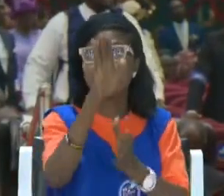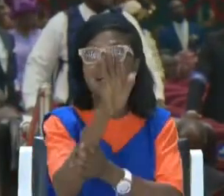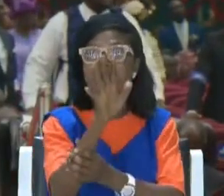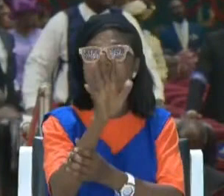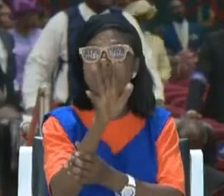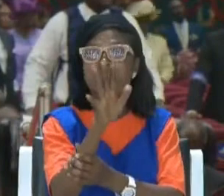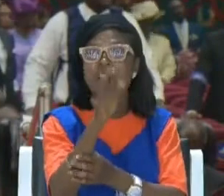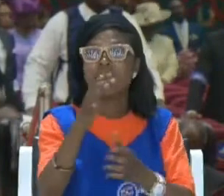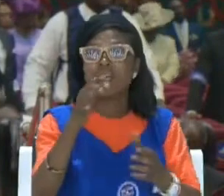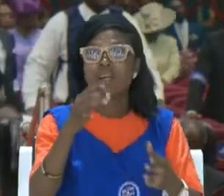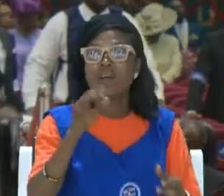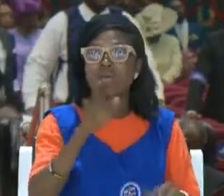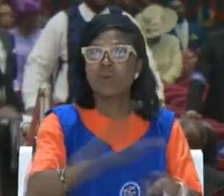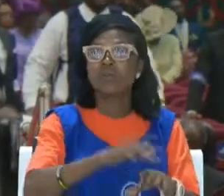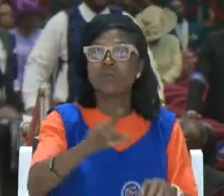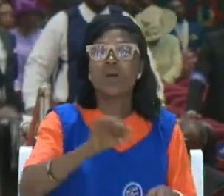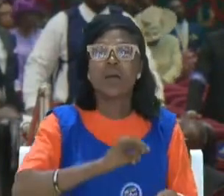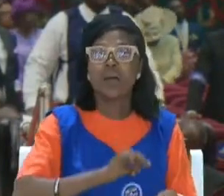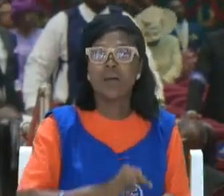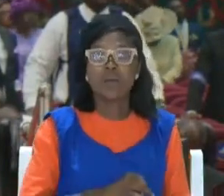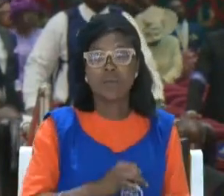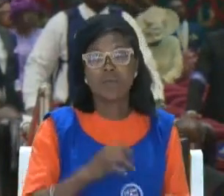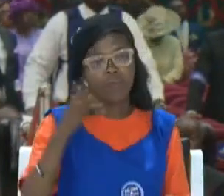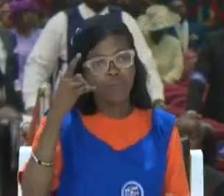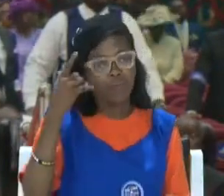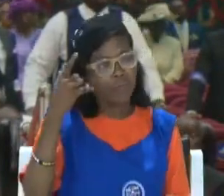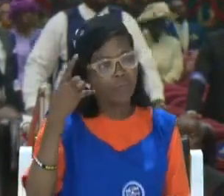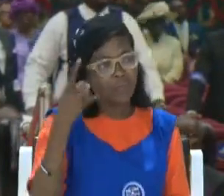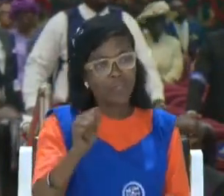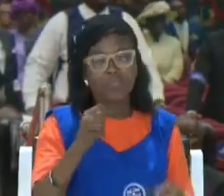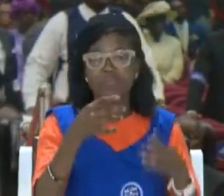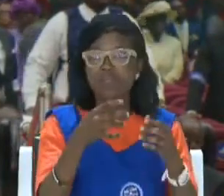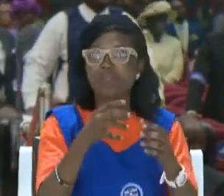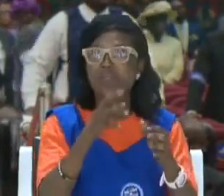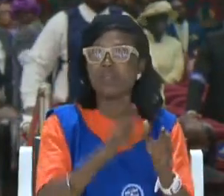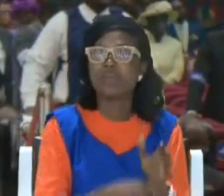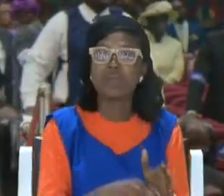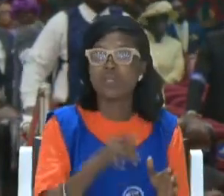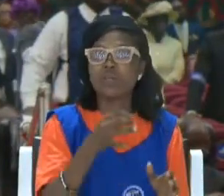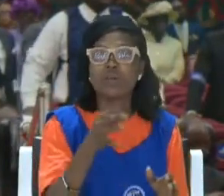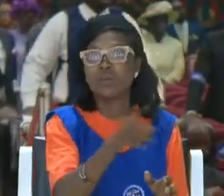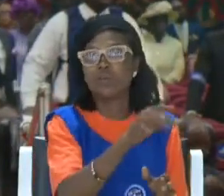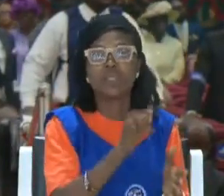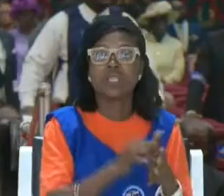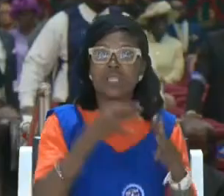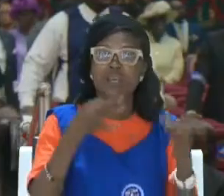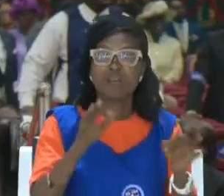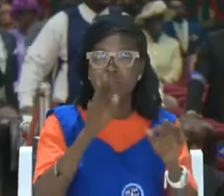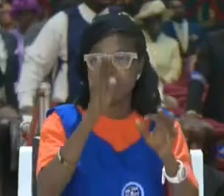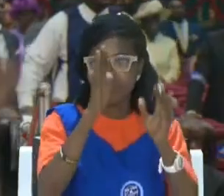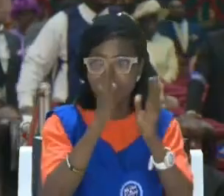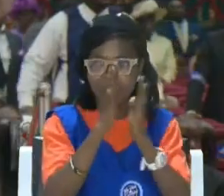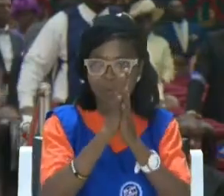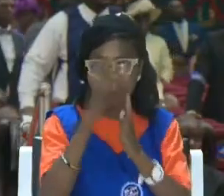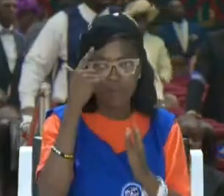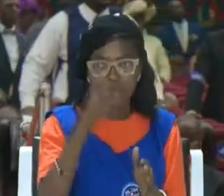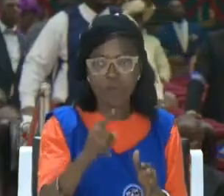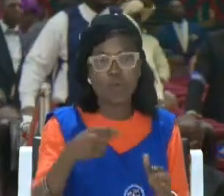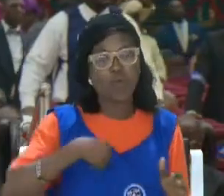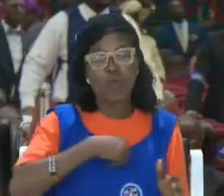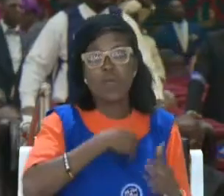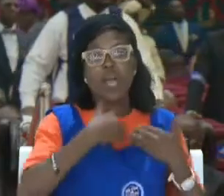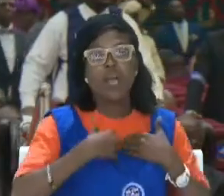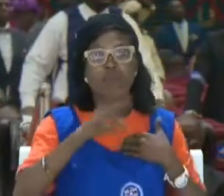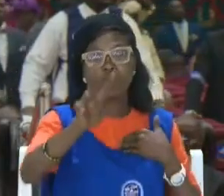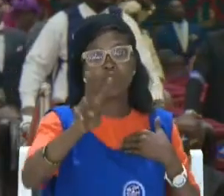pastors. But the rest of us that they have laid hands on, we have two more things to do